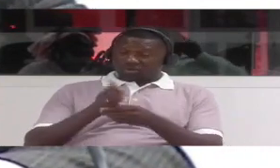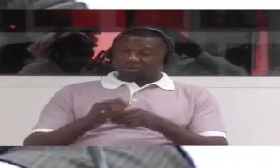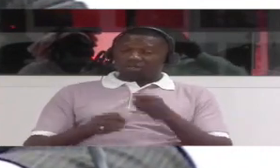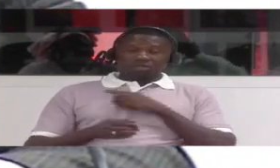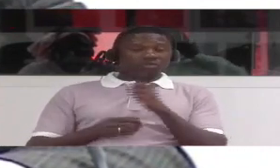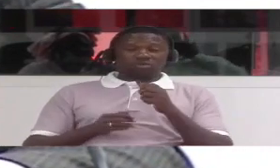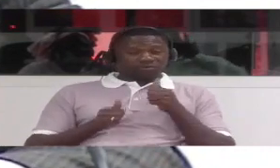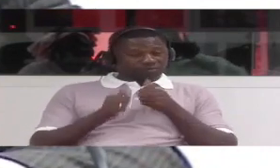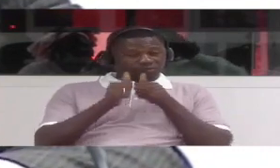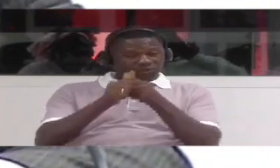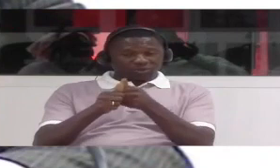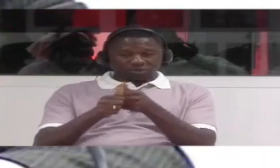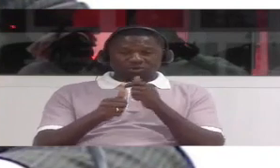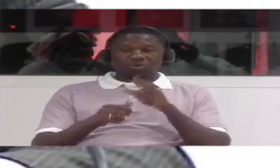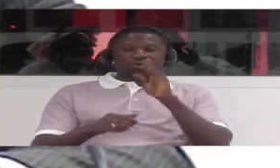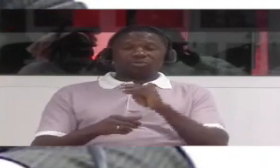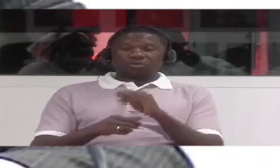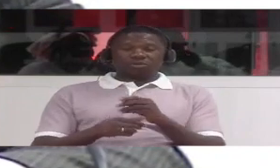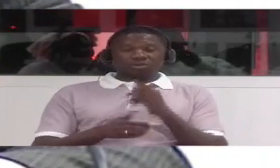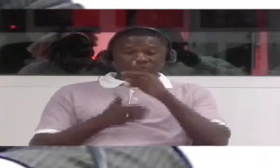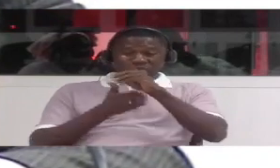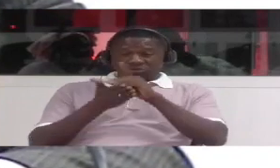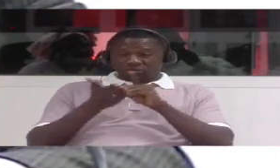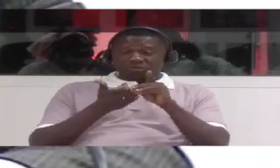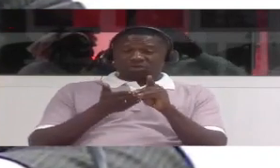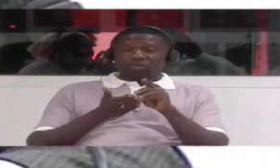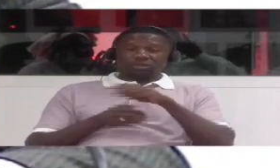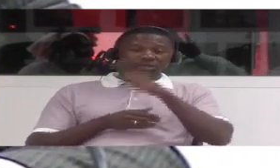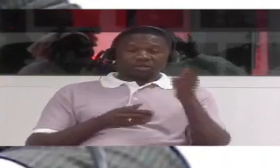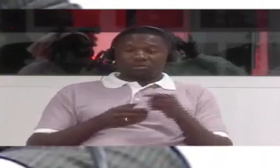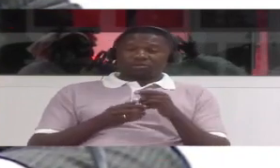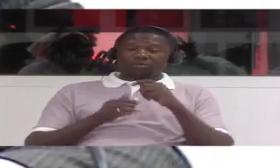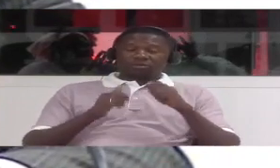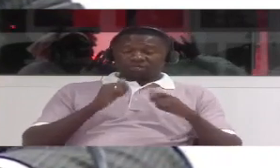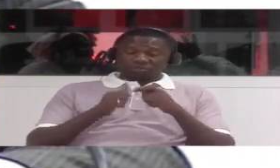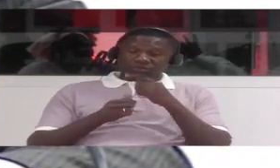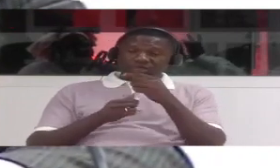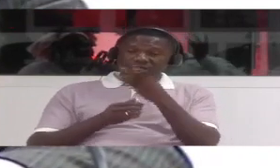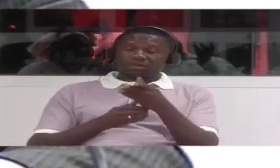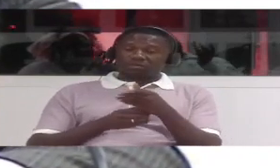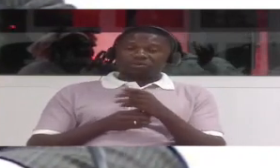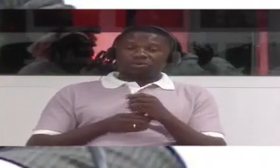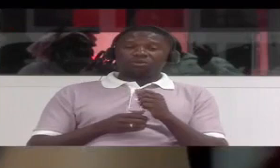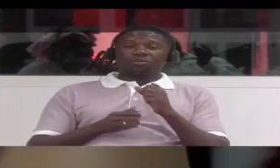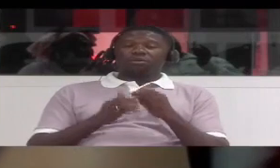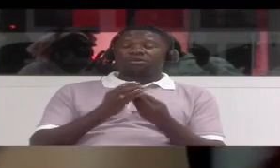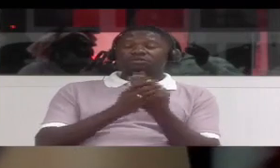pursuing or implementing the policies and principles that will inspire the